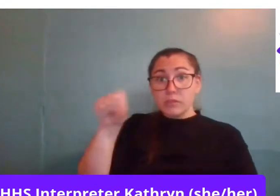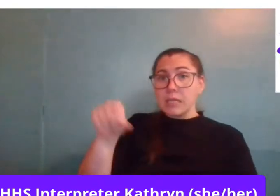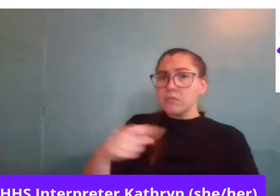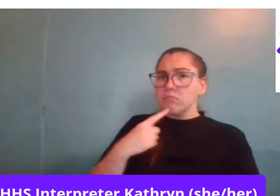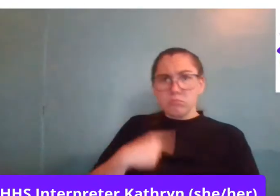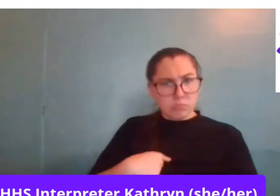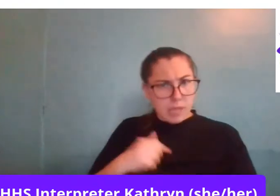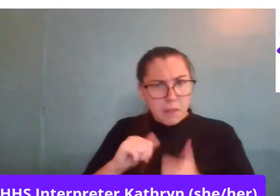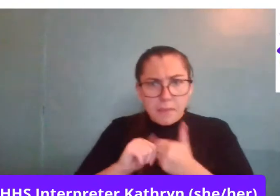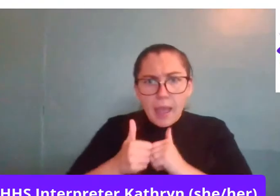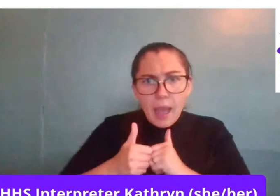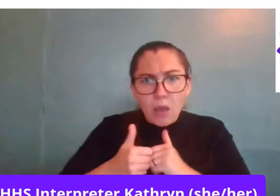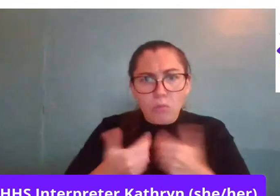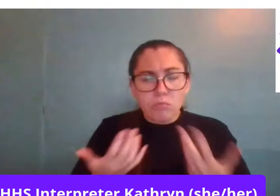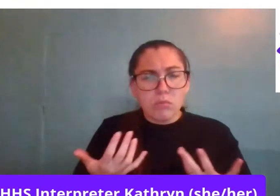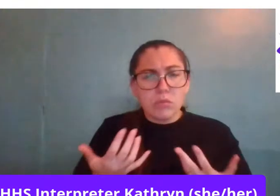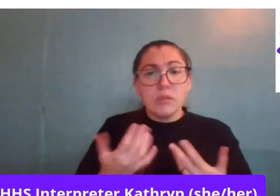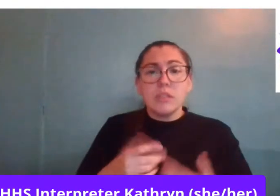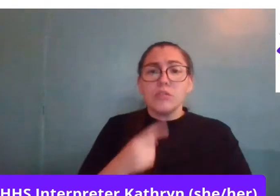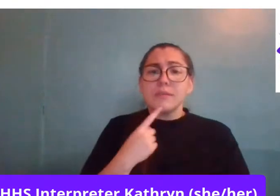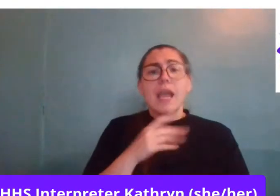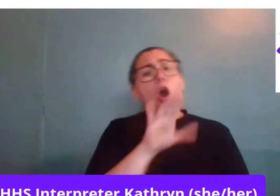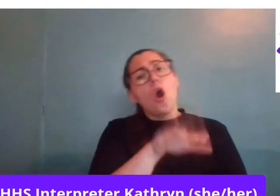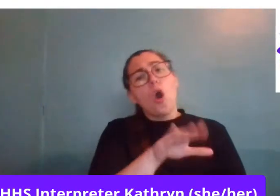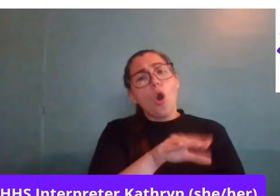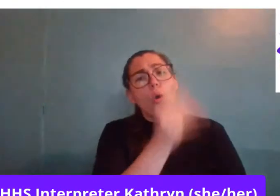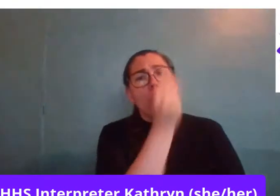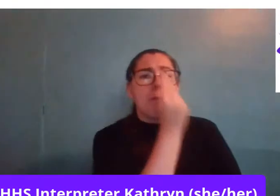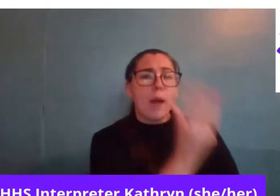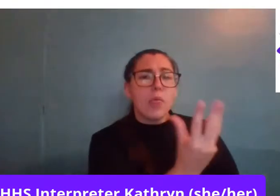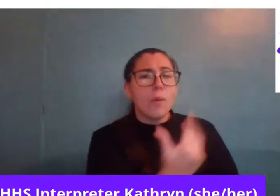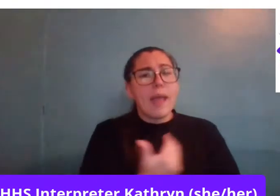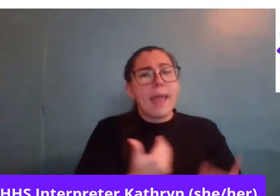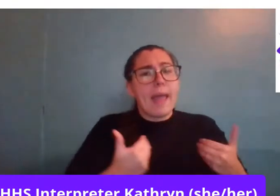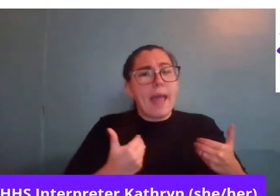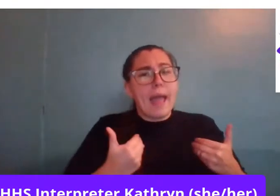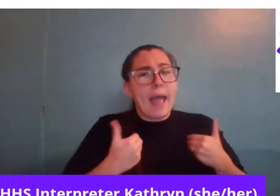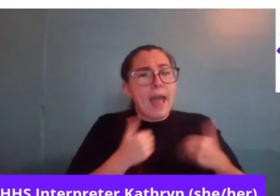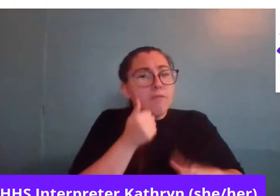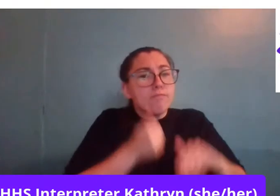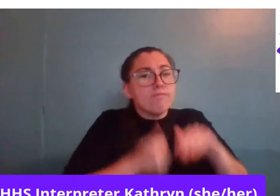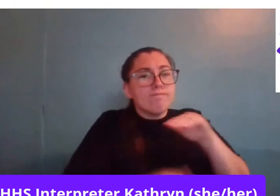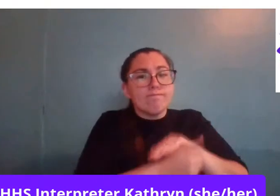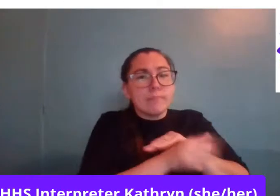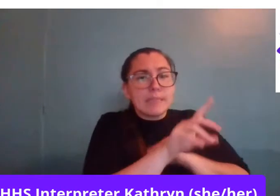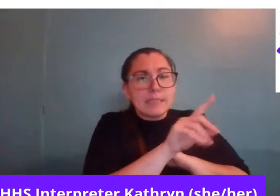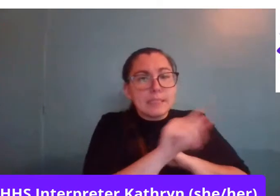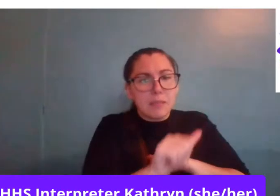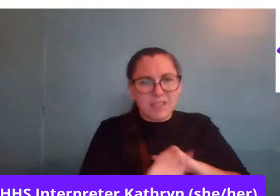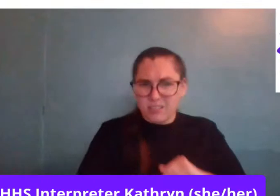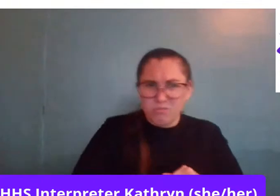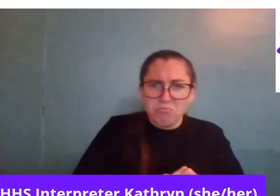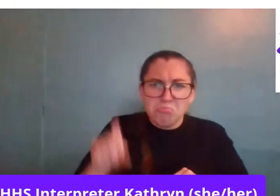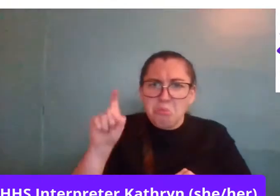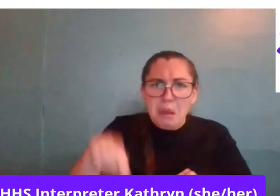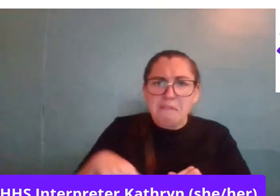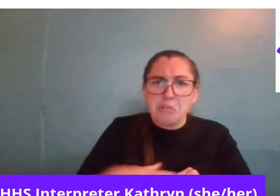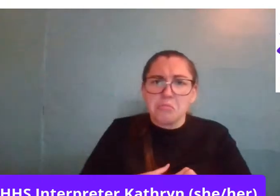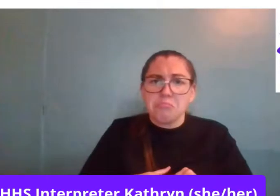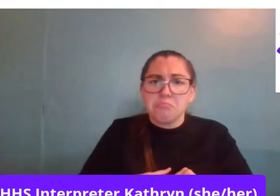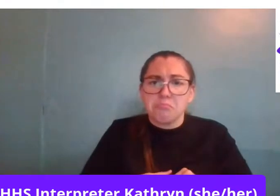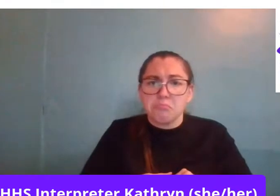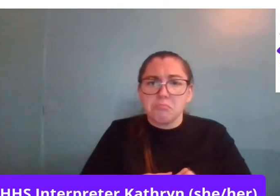how, but you don't have to say, well, and oh, by the way, I have an imperceptible disability. Don't have to do that. And